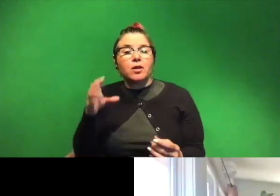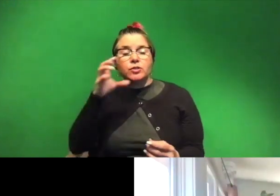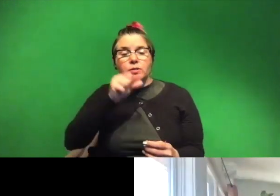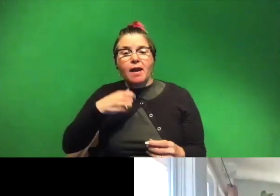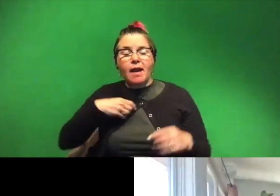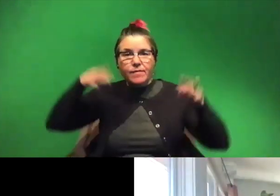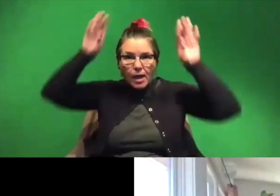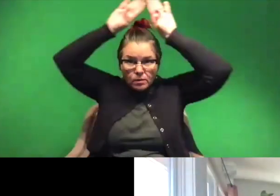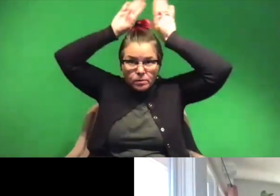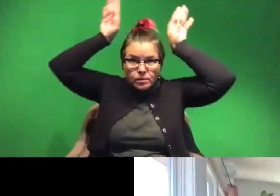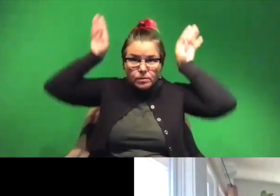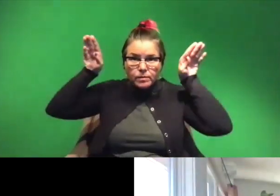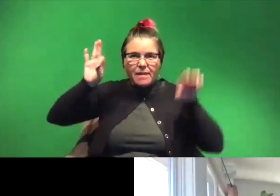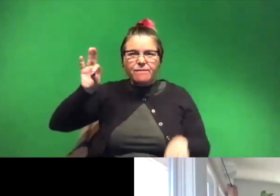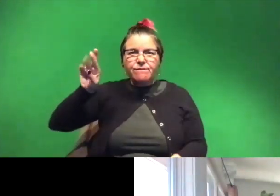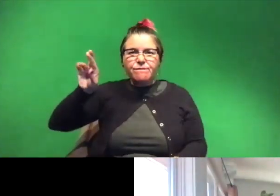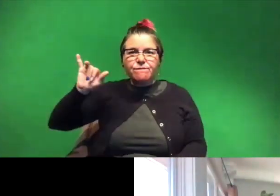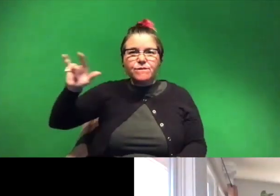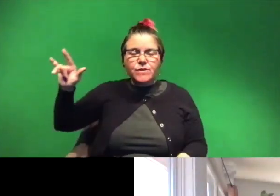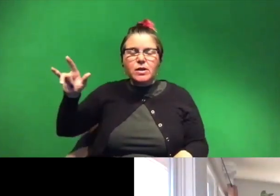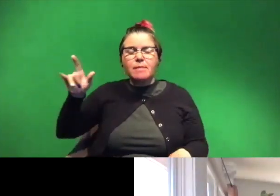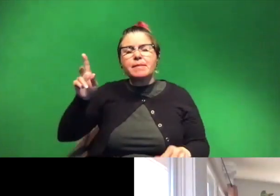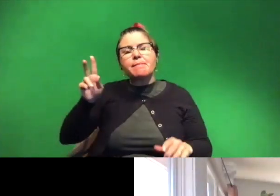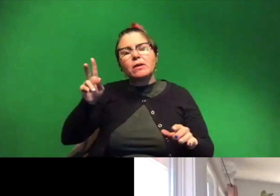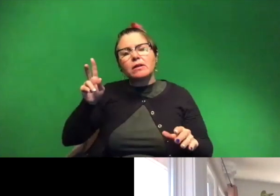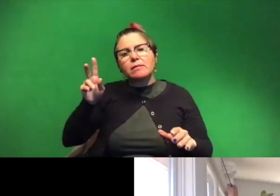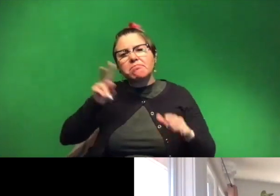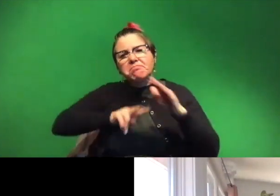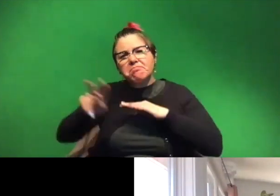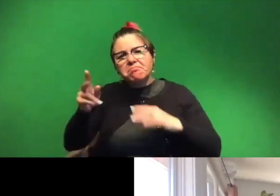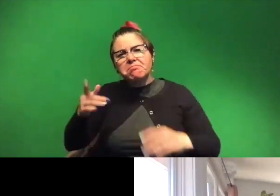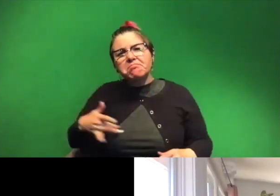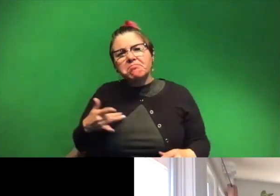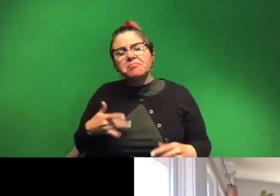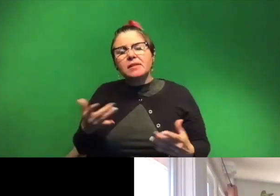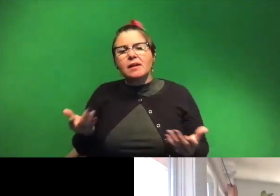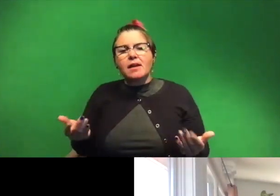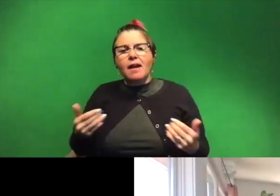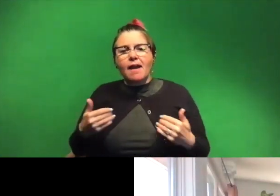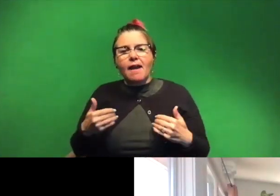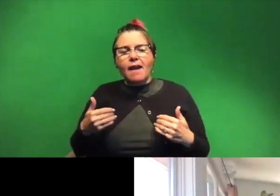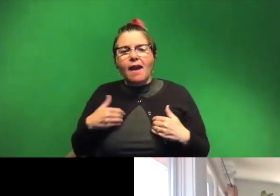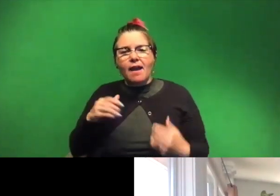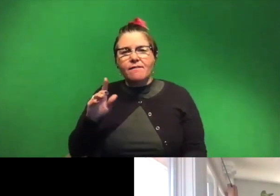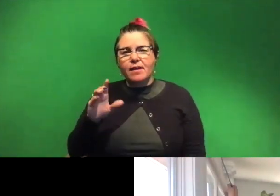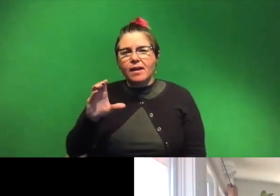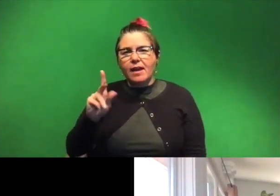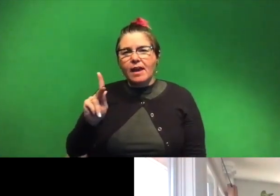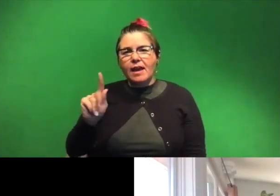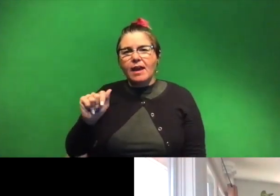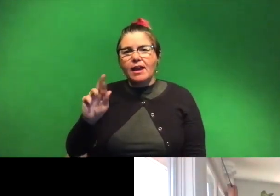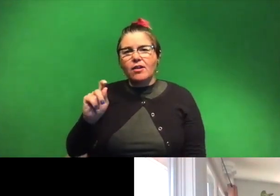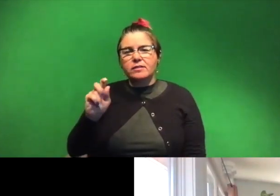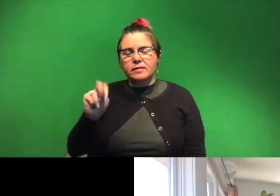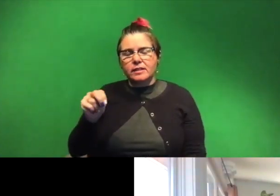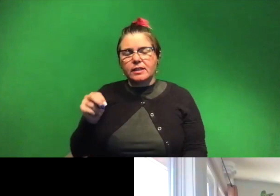on their giant frill. It's been hypothesized that there was actually kind of a keratin sheath. So imagine like